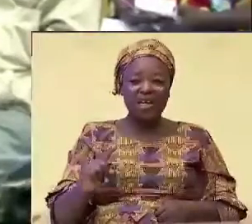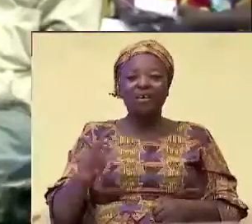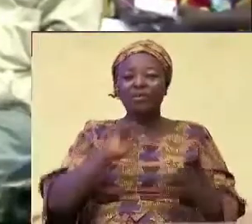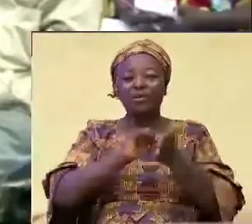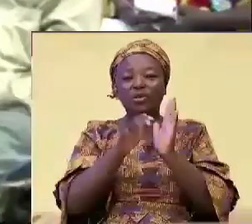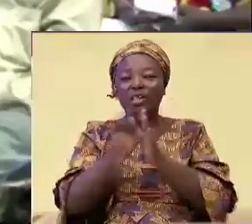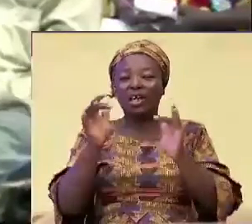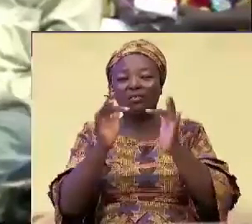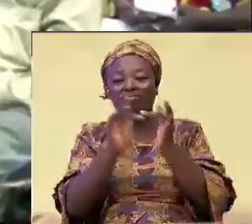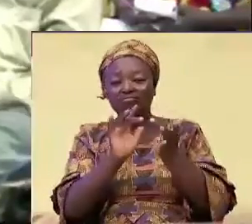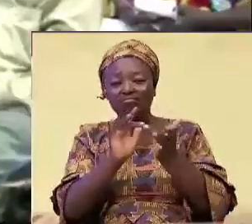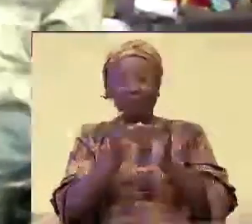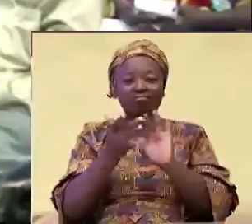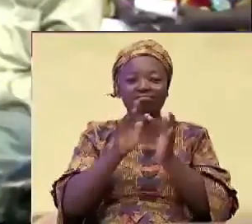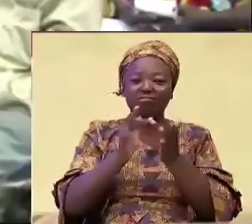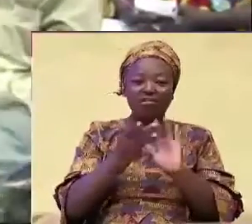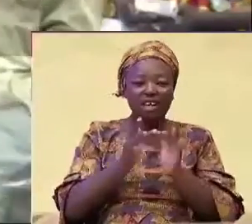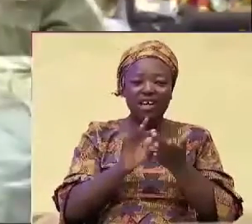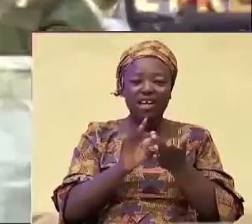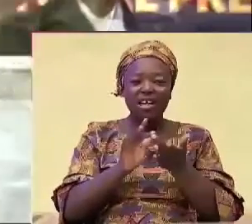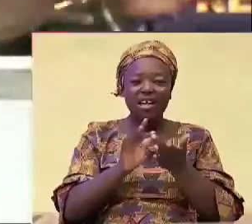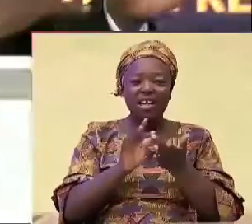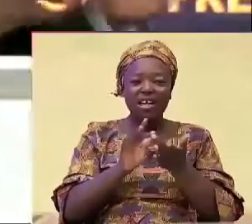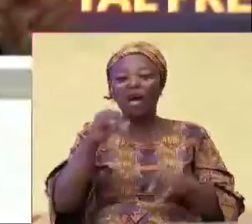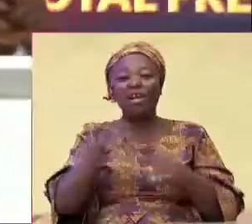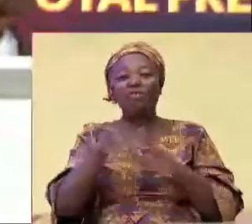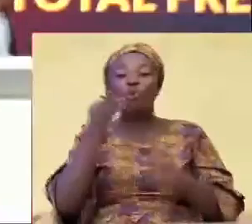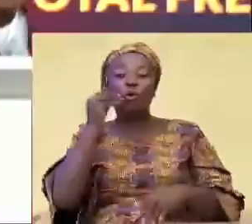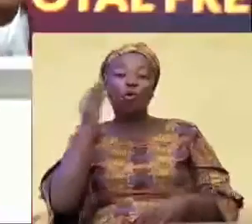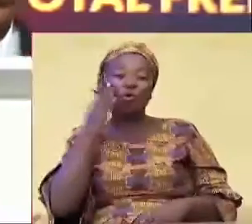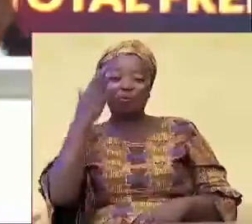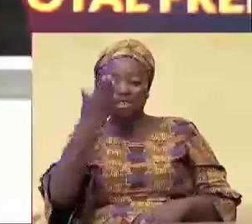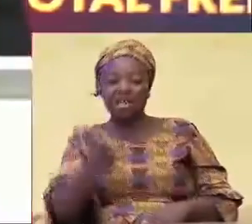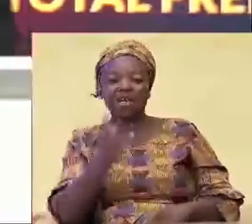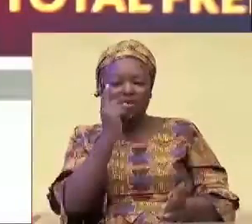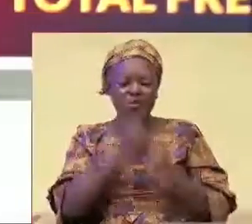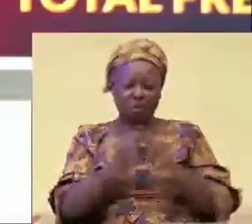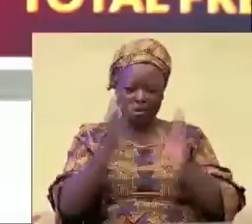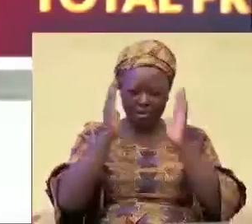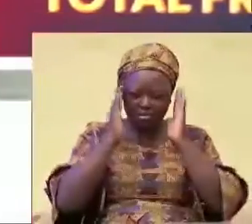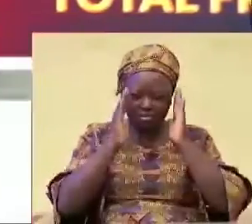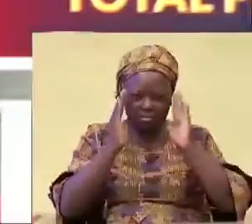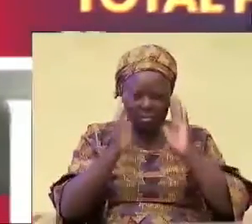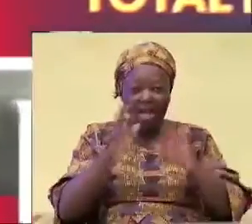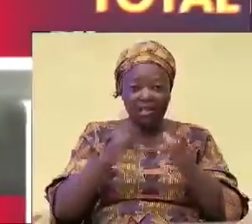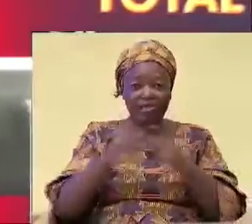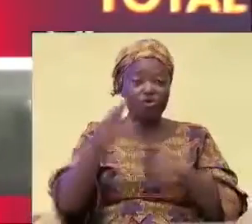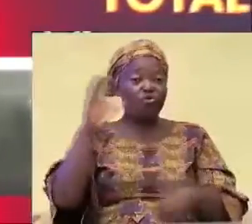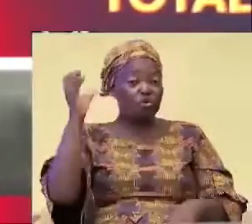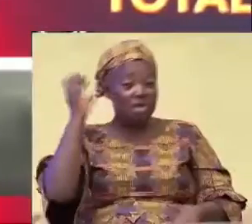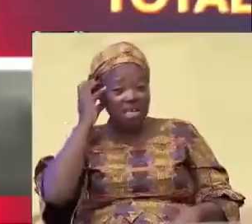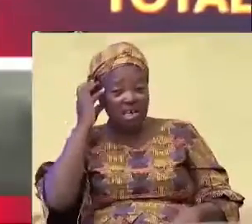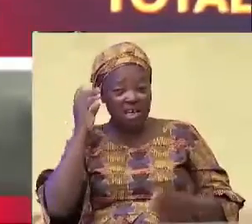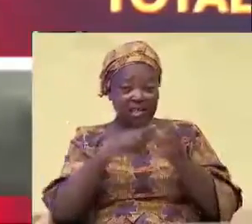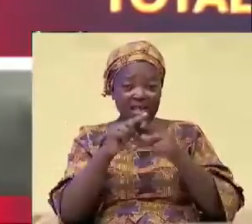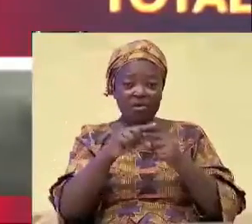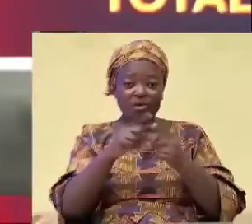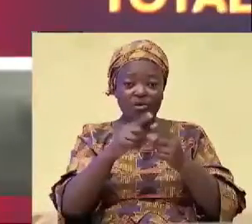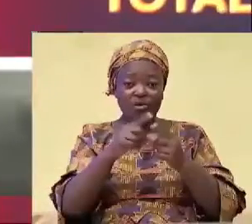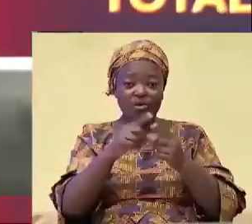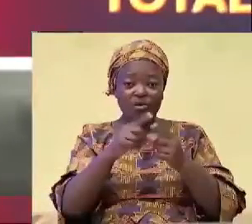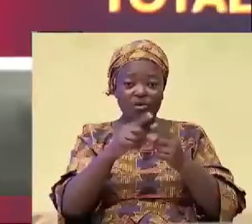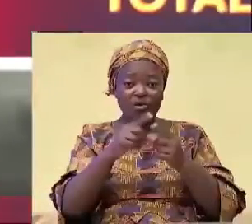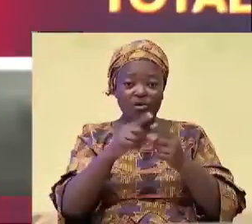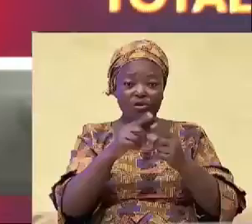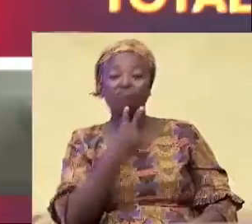Asia, those who are online, you are in your home there, pay attention, you hear, you come,